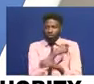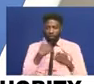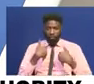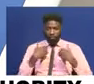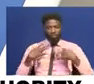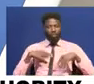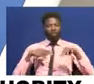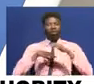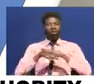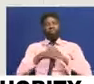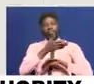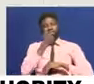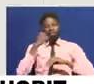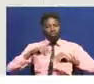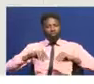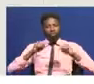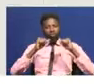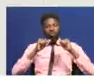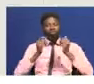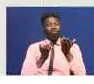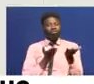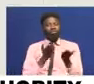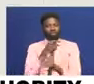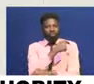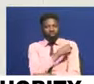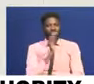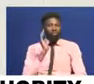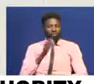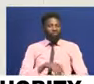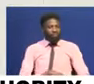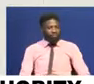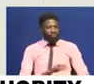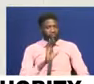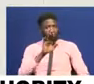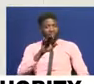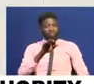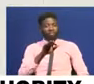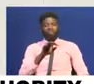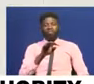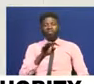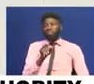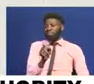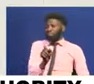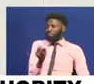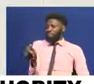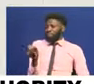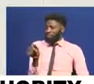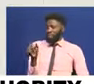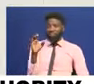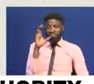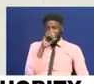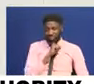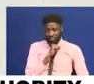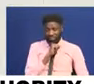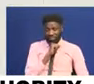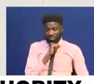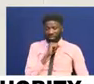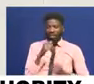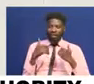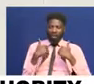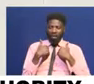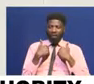are you dealing with the pending bills owed to private hospitals and even government hospitals by